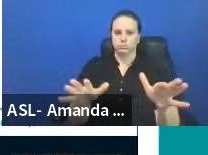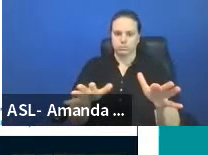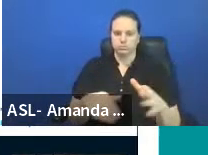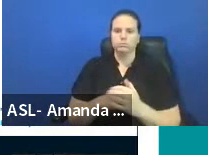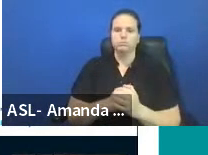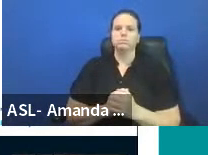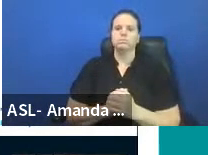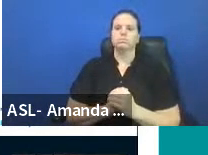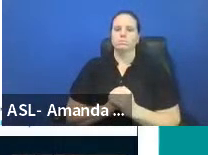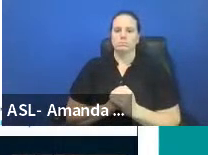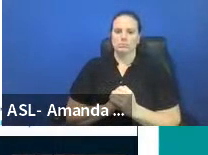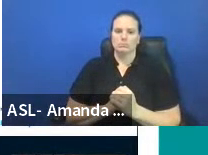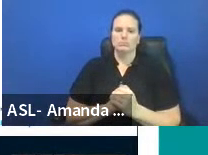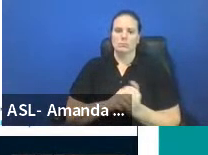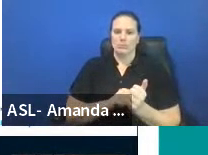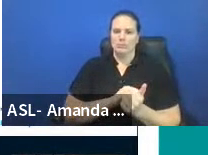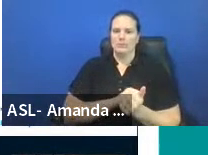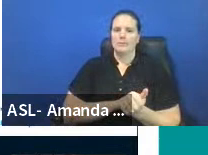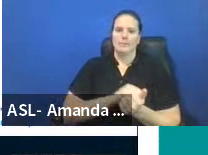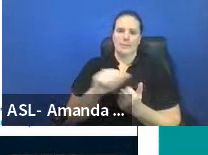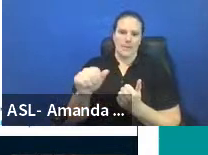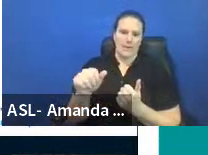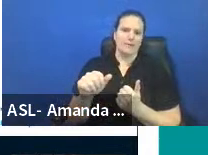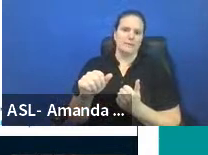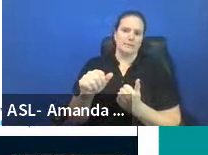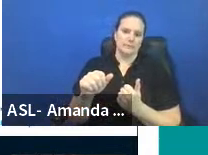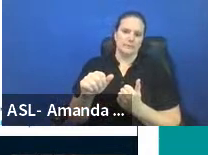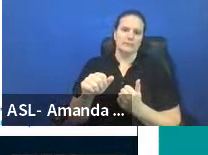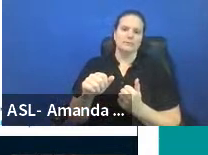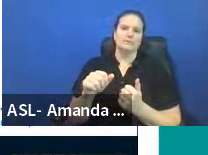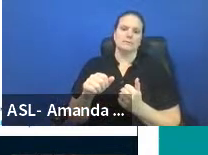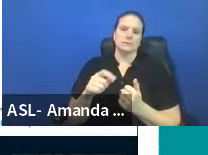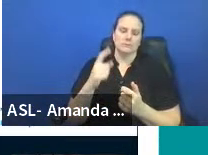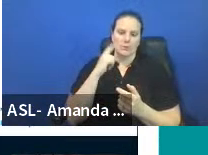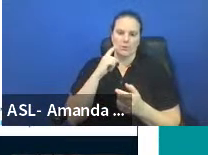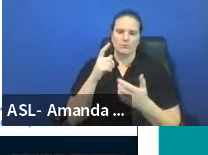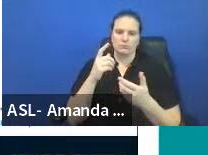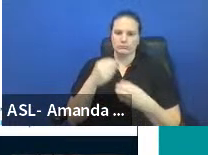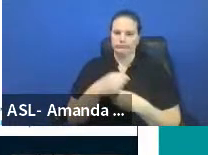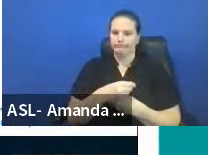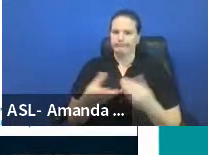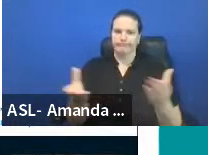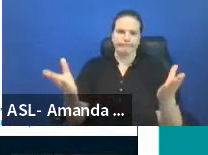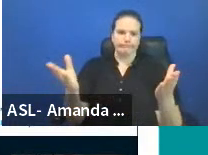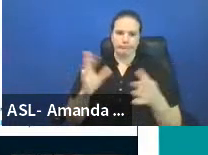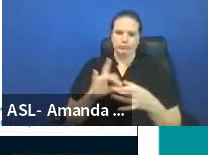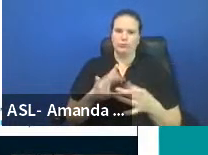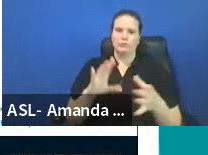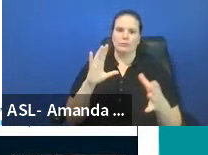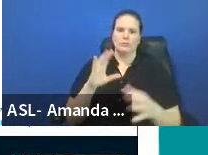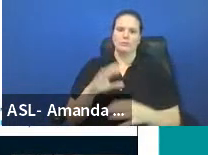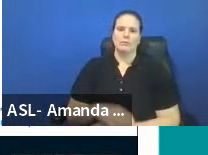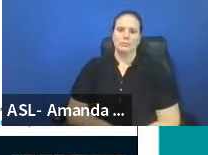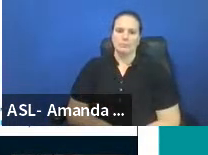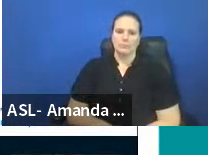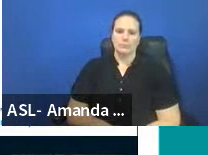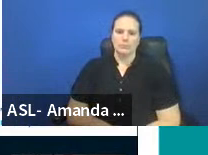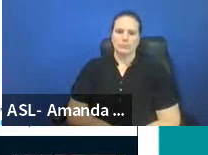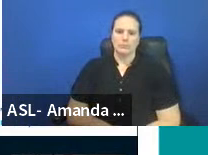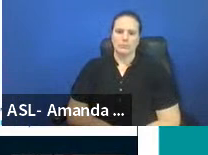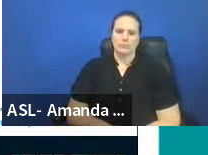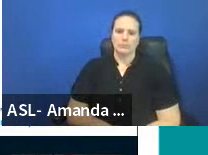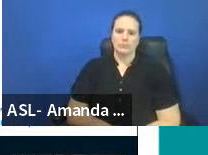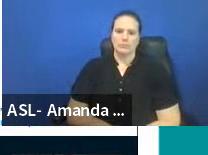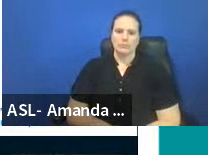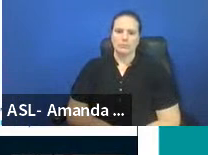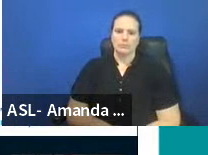it pass muster from our federal partners for release. So other things that are going on,